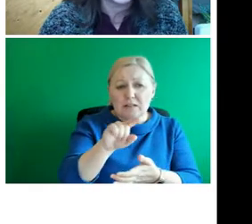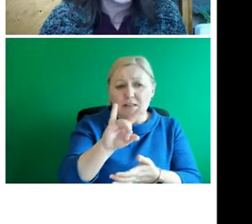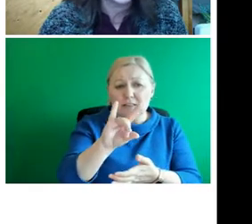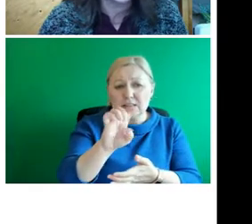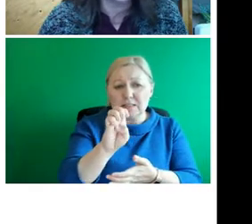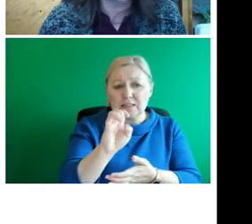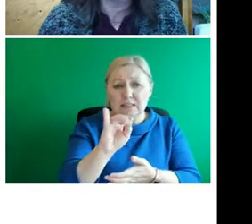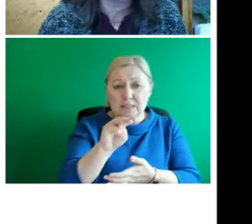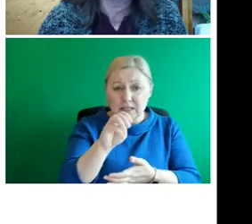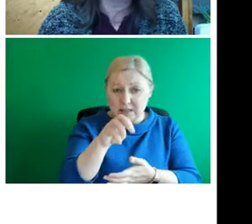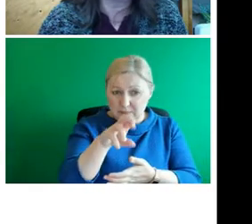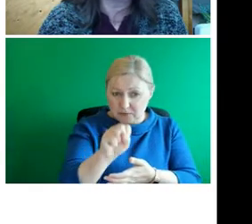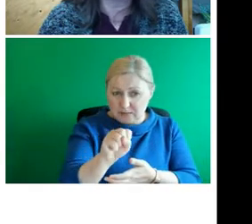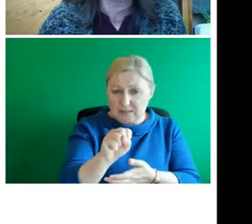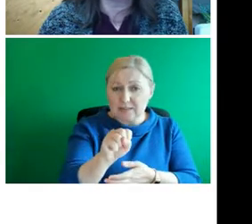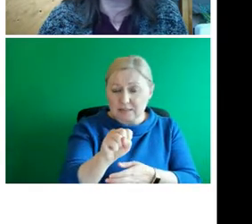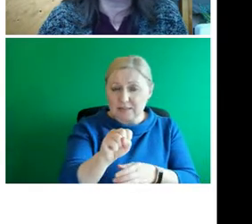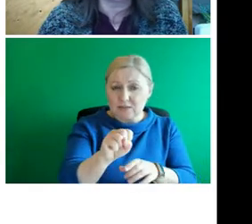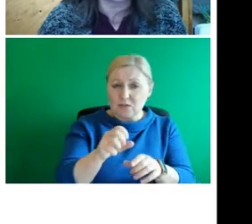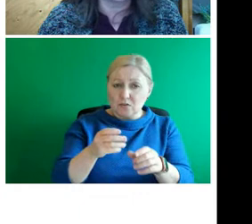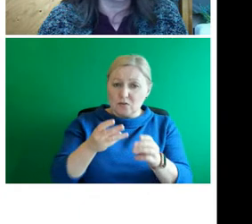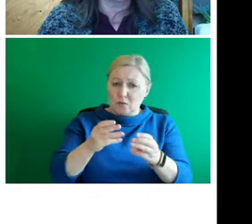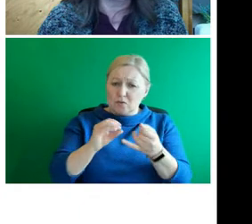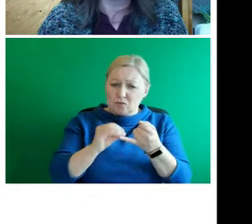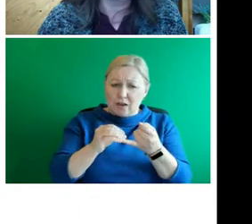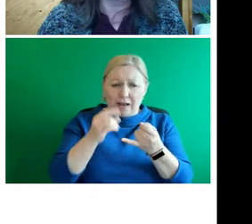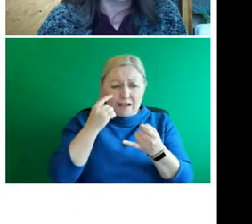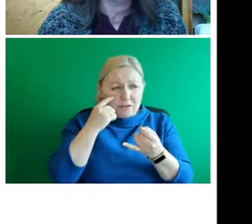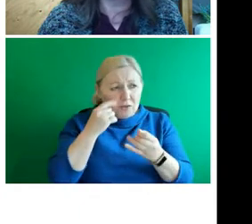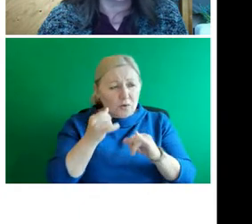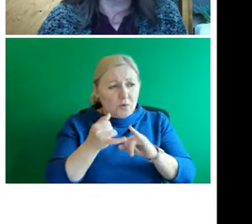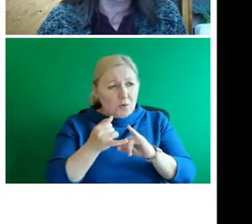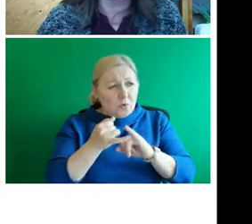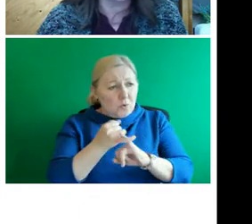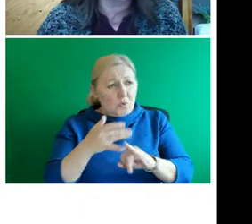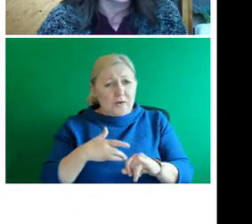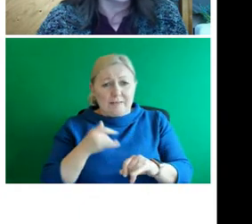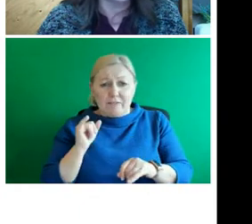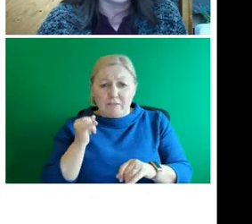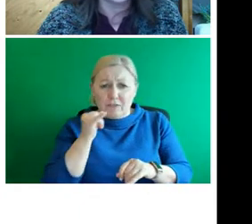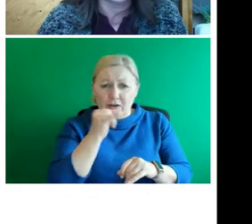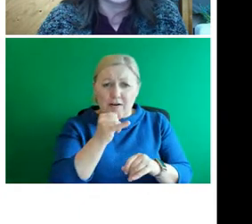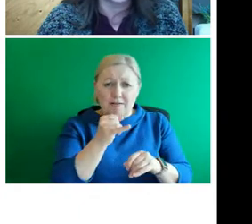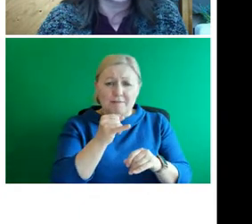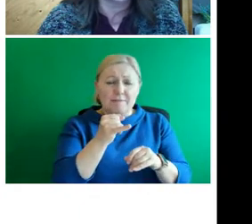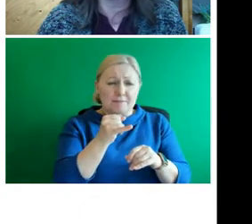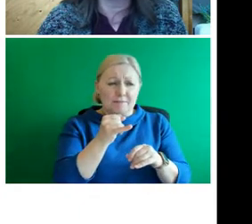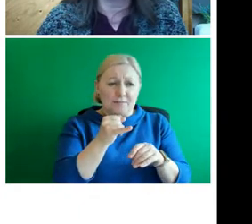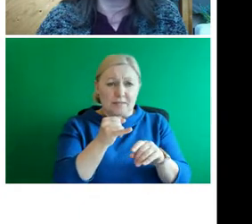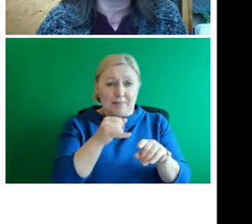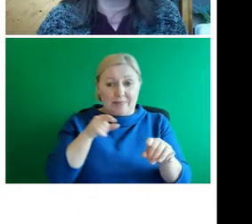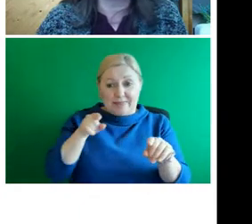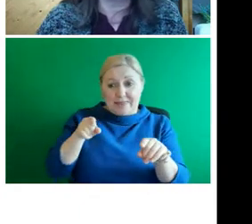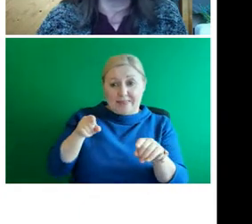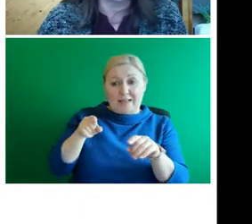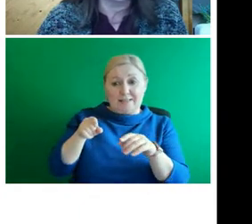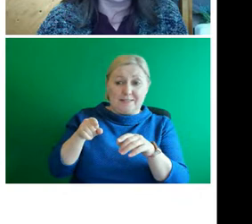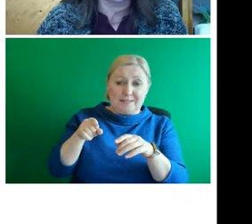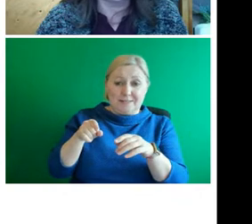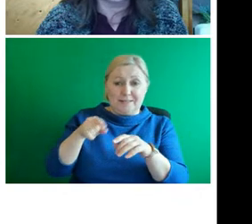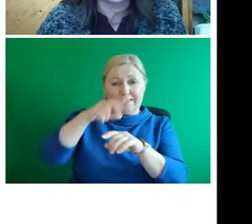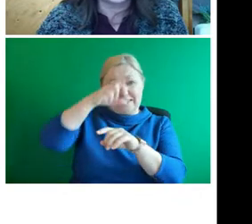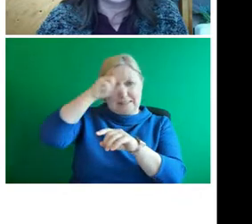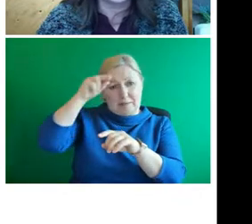build capacity in rural communities. So the rural primary healthcare model for dementia, we